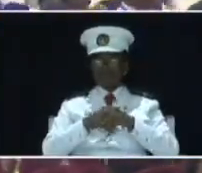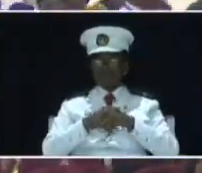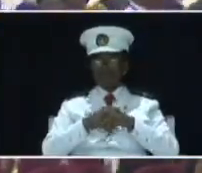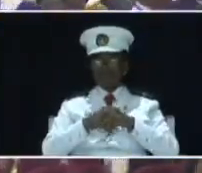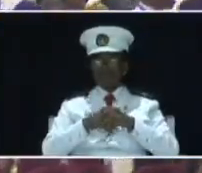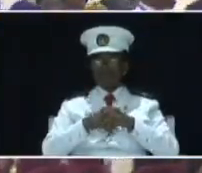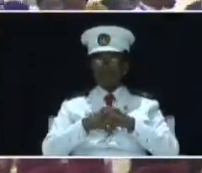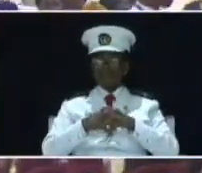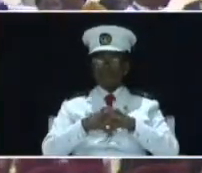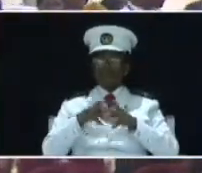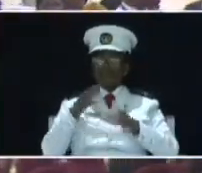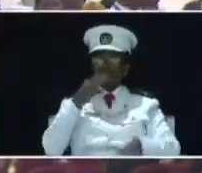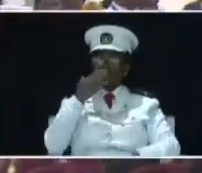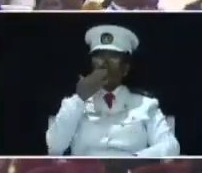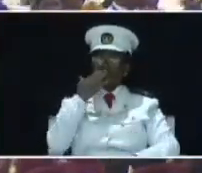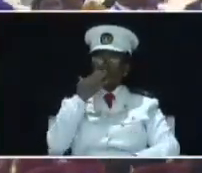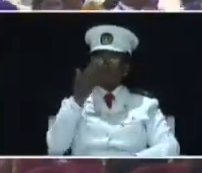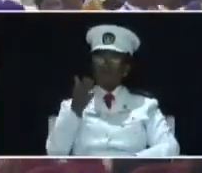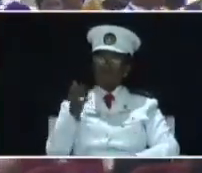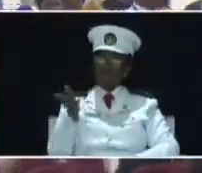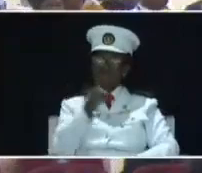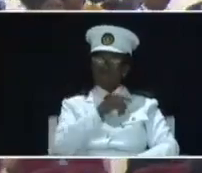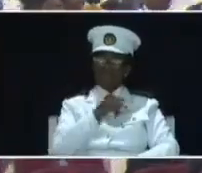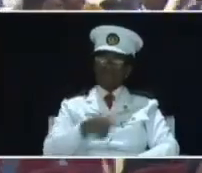Thank you.